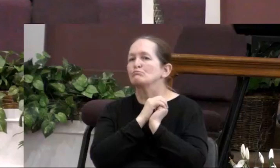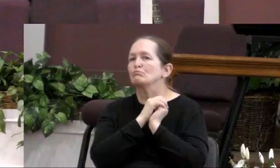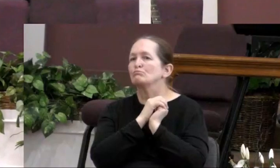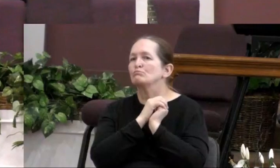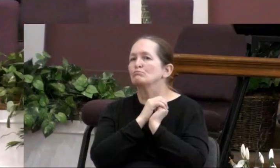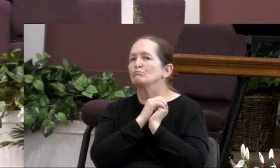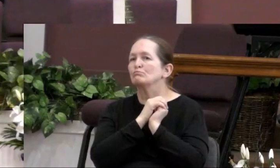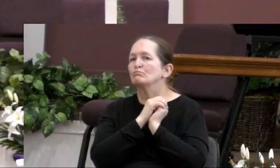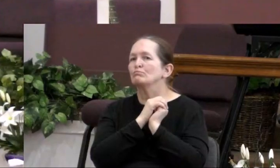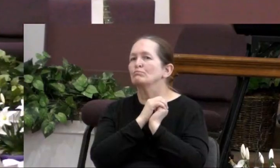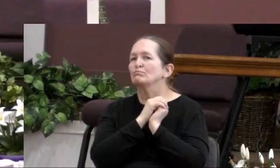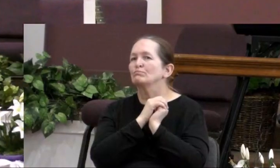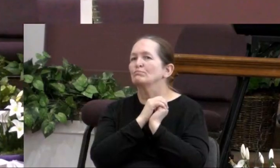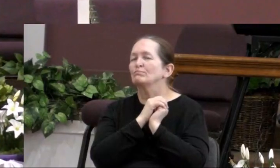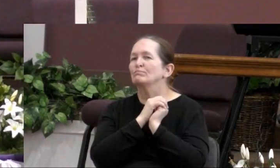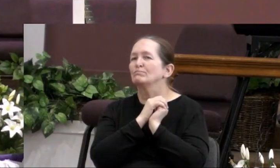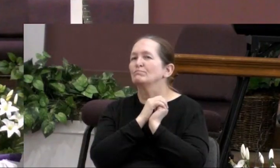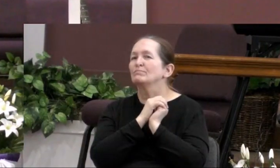And he follows him on the way.